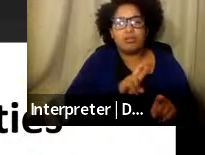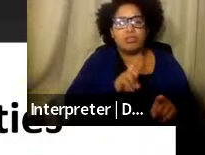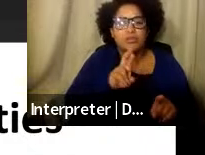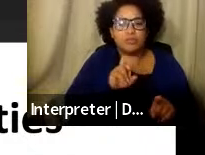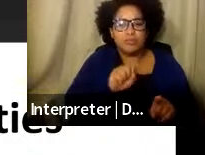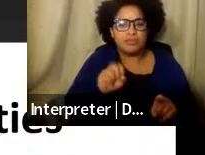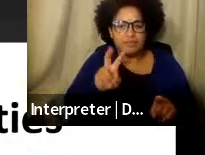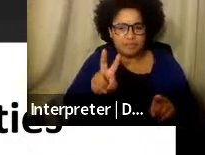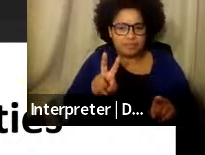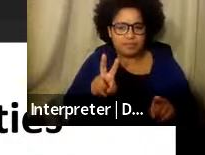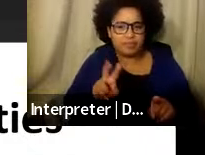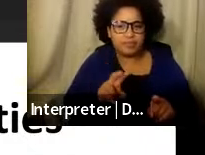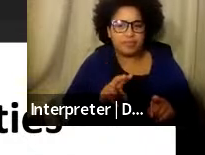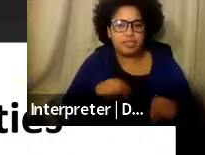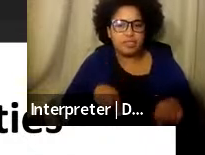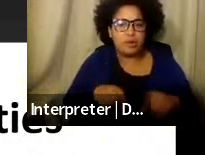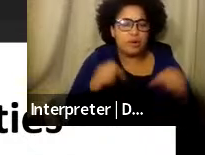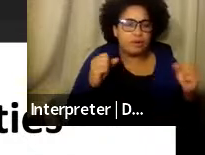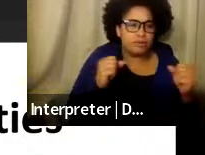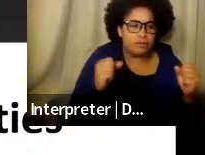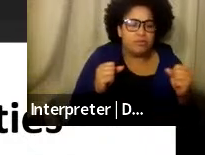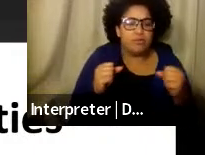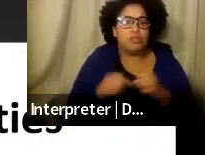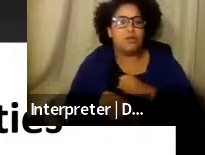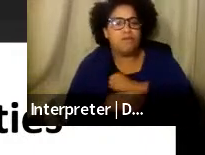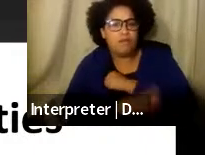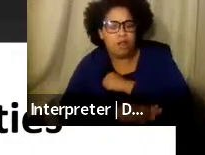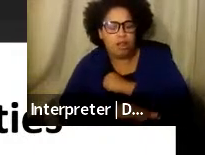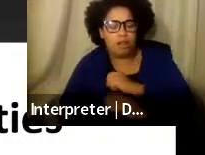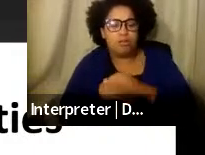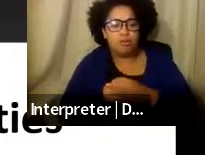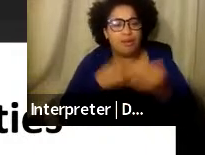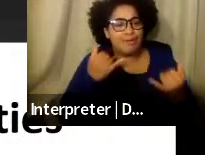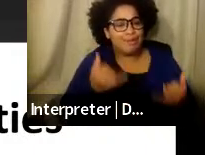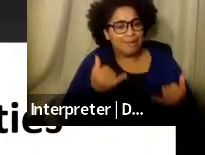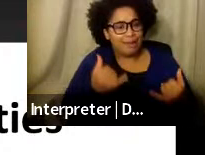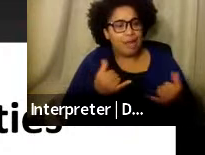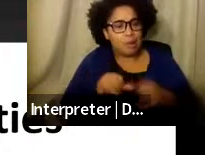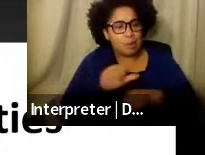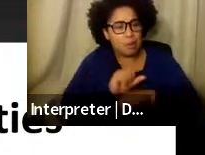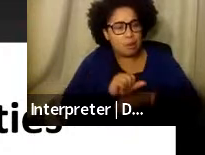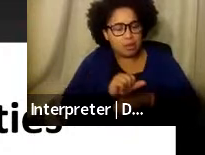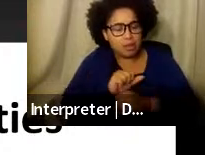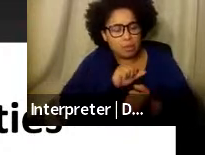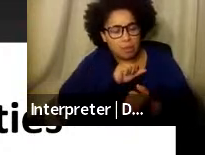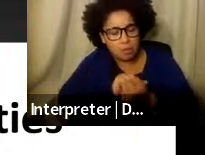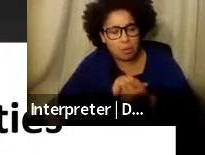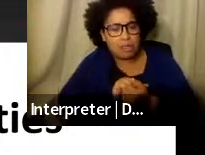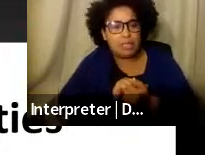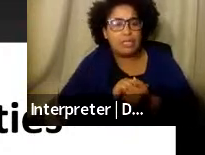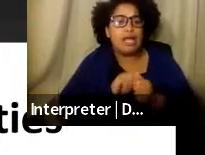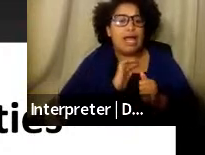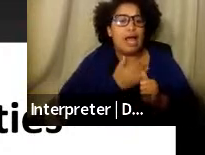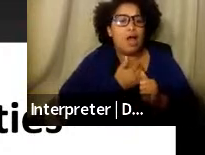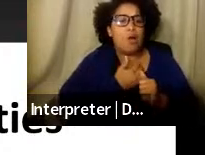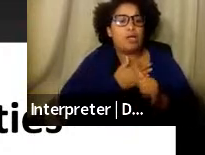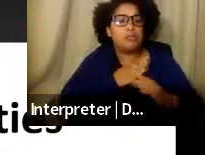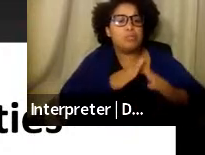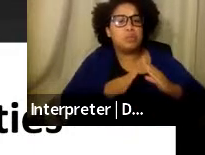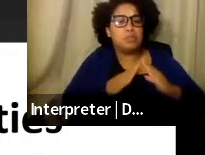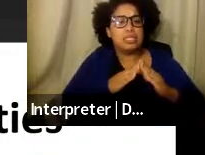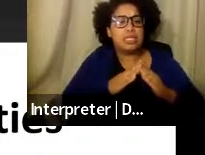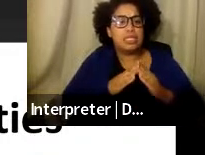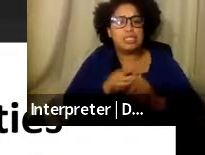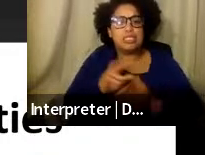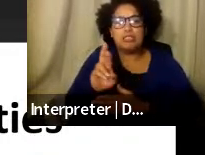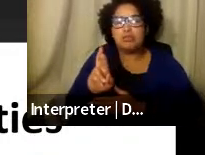and winter. So, but we're really working closely with our community resiliency partners, as well as our